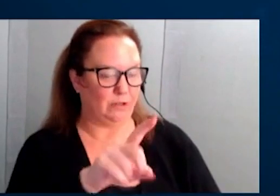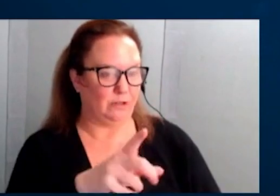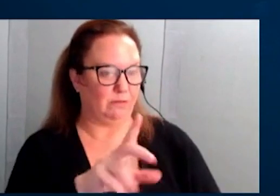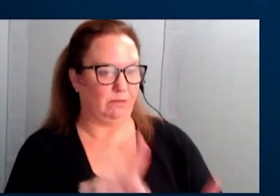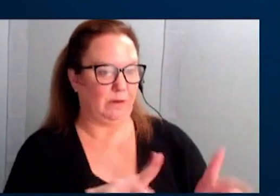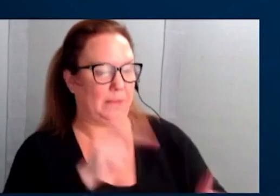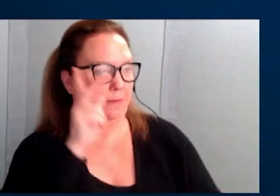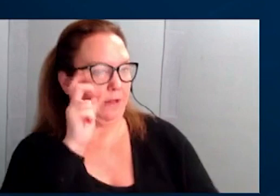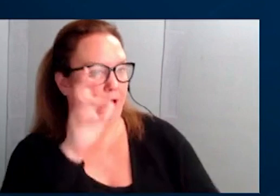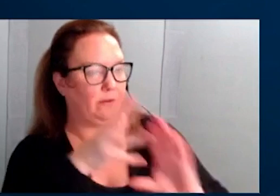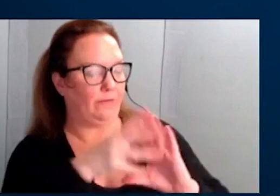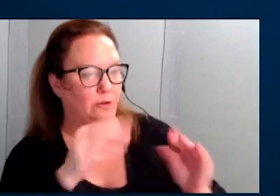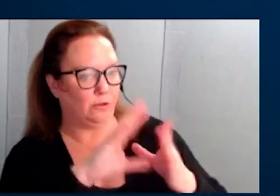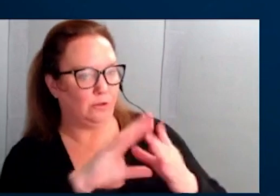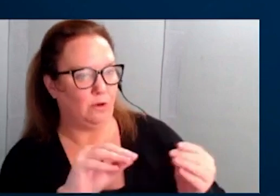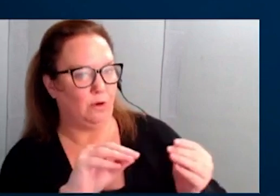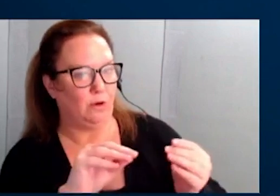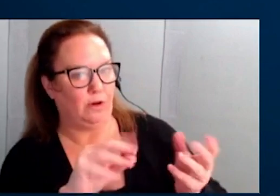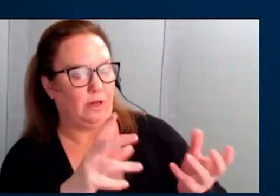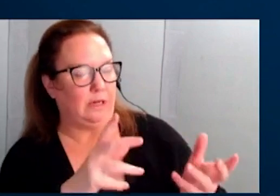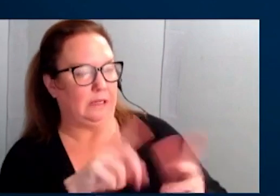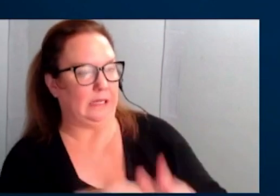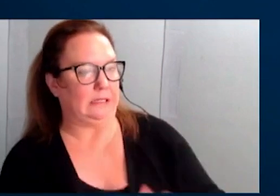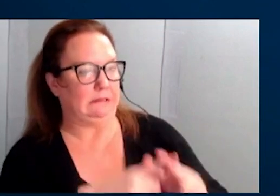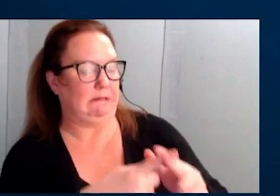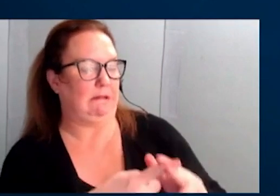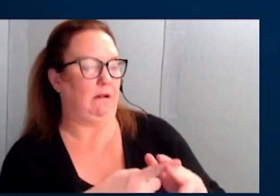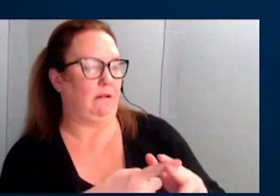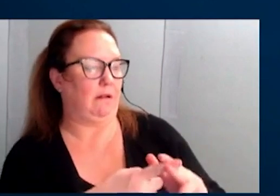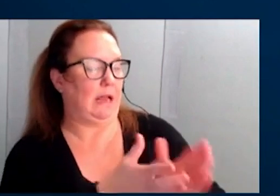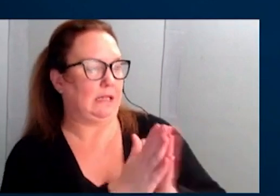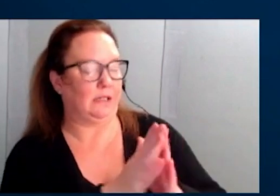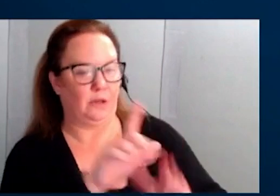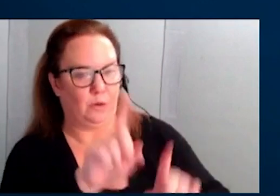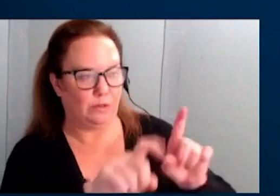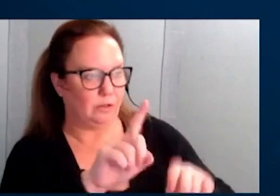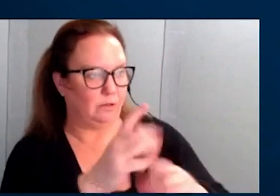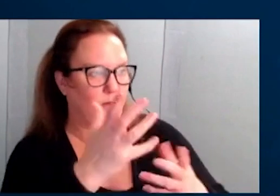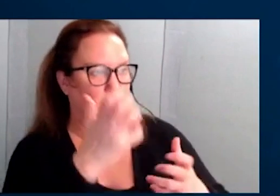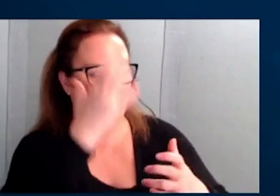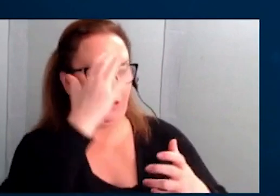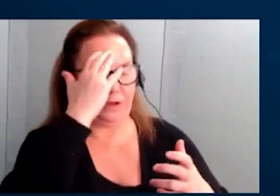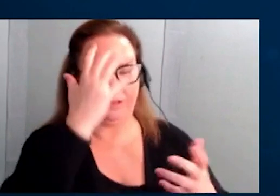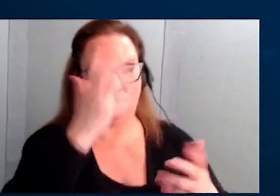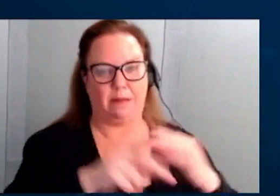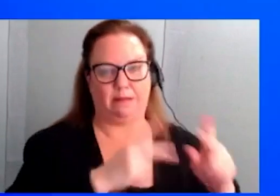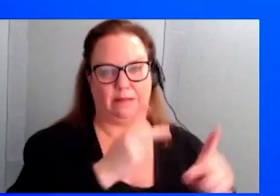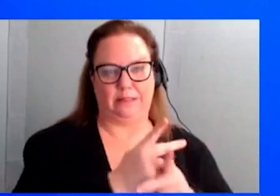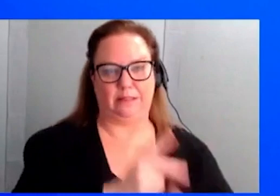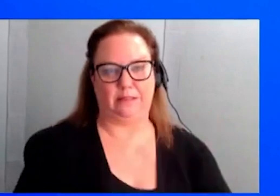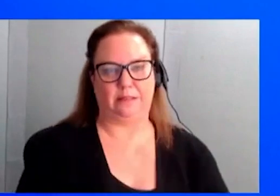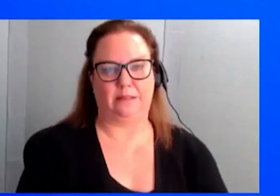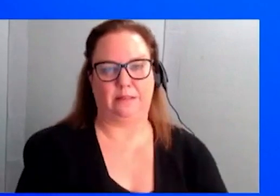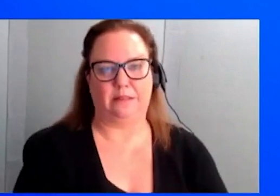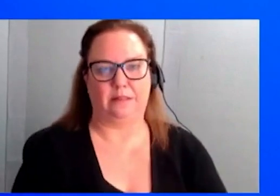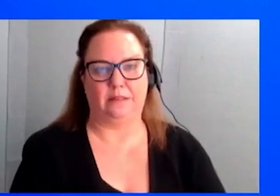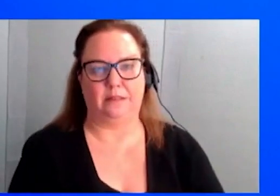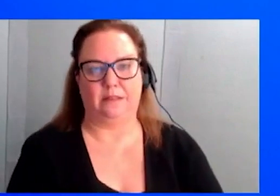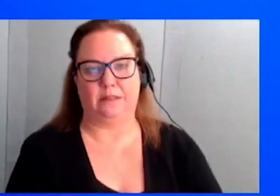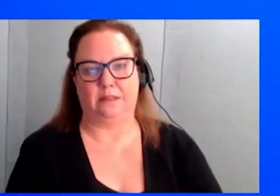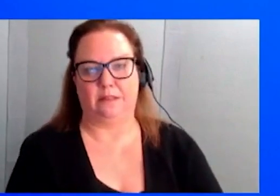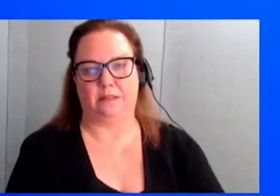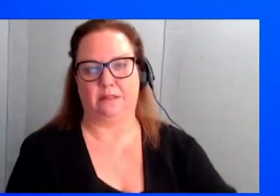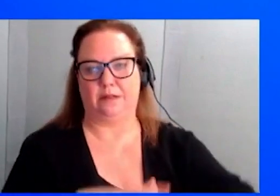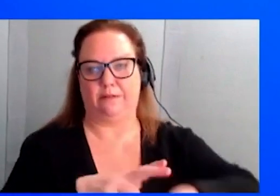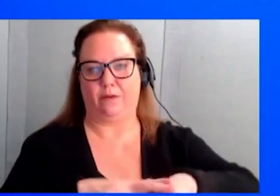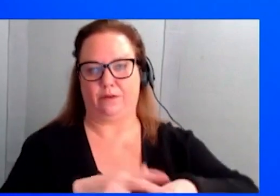your story? Do they then start, asking you questions and wanting to know your thoughts on these type of topics? Yeah, of course. And I'm glad they do